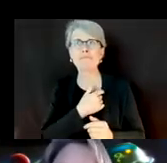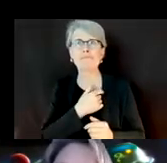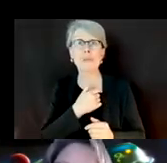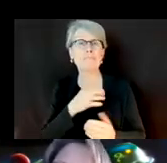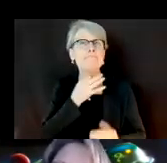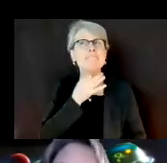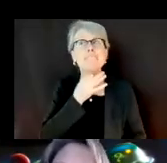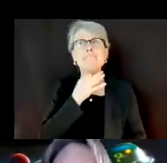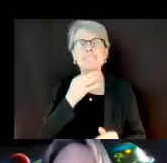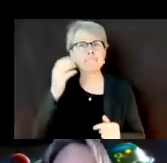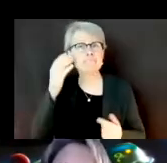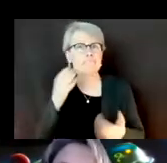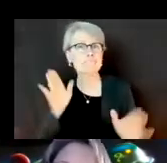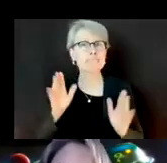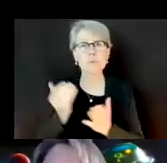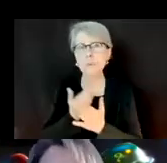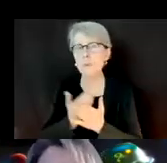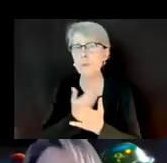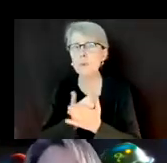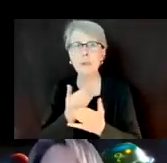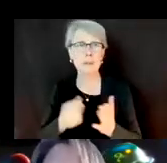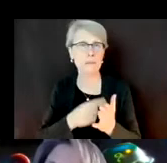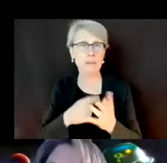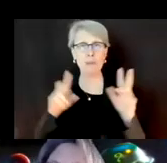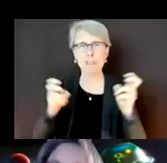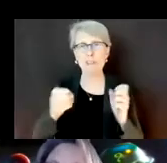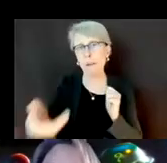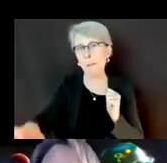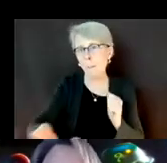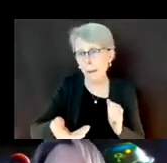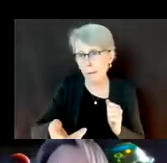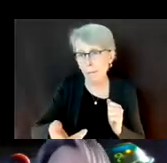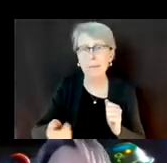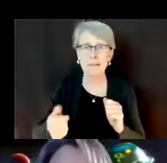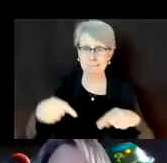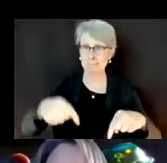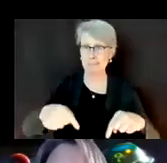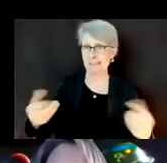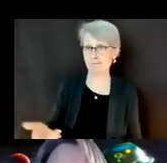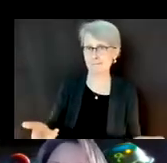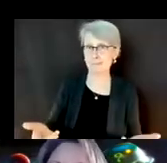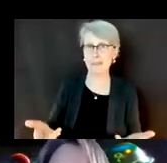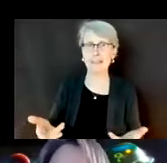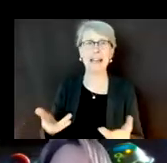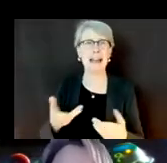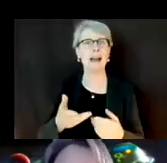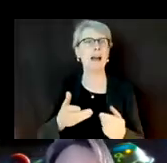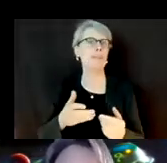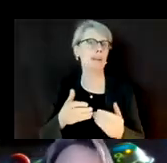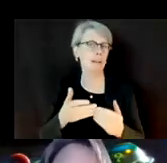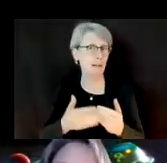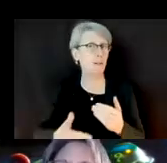things range from, welcome kind of moments of discovery all the right through to very